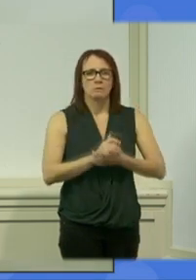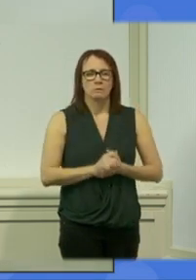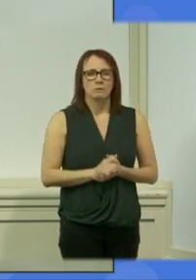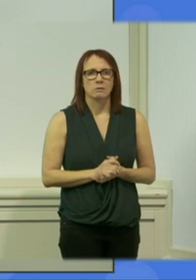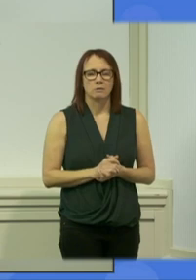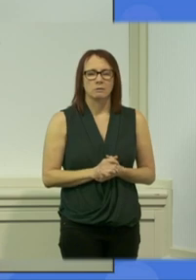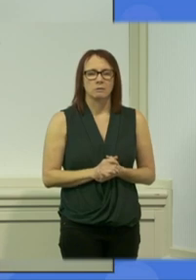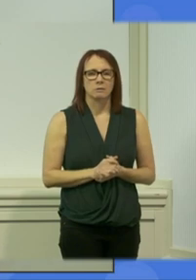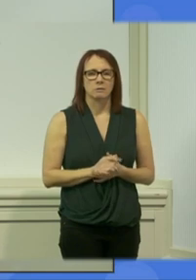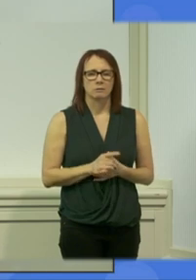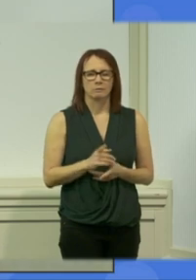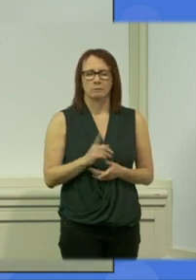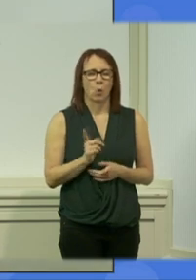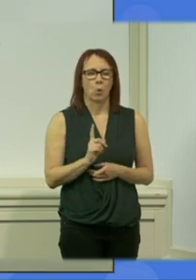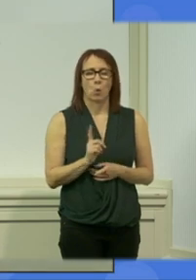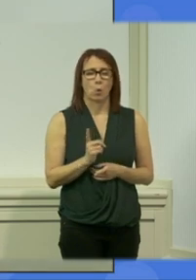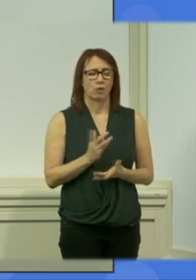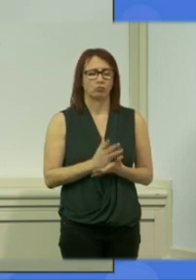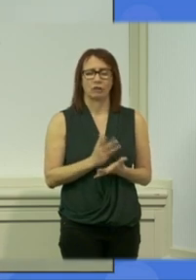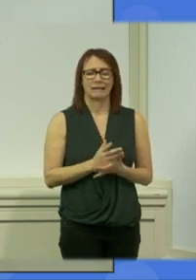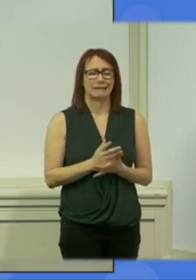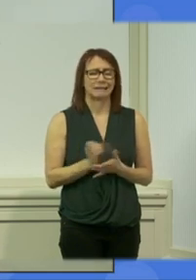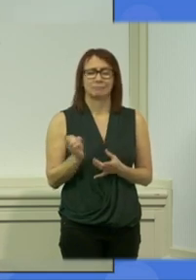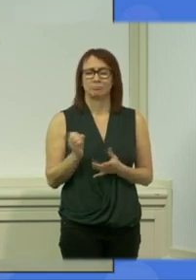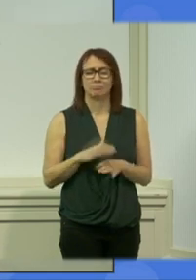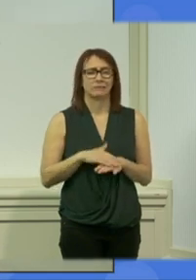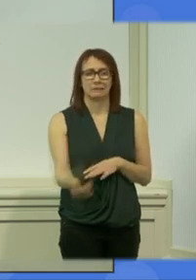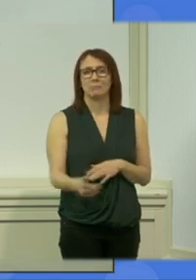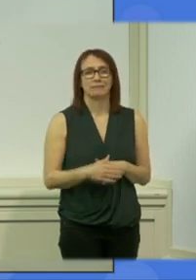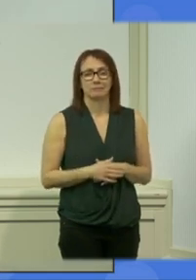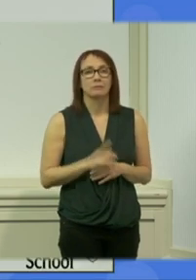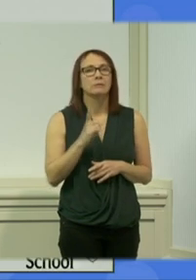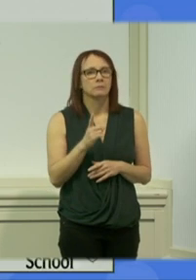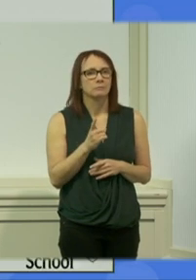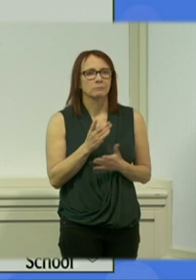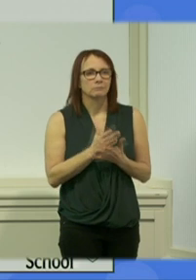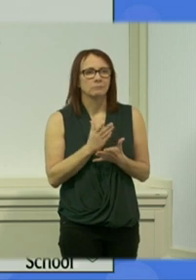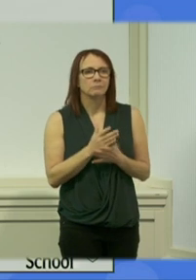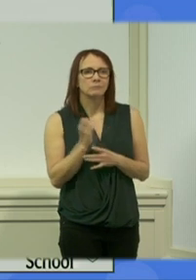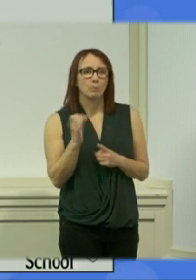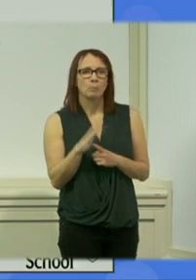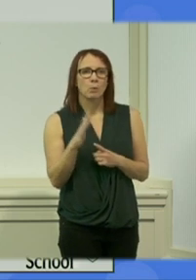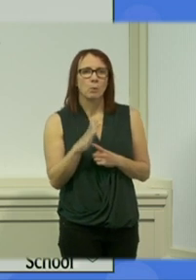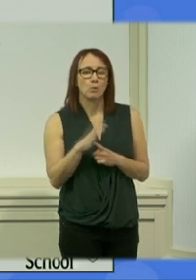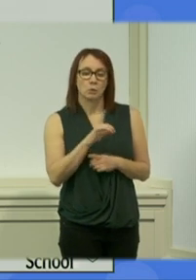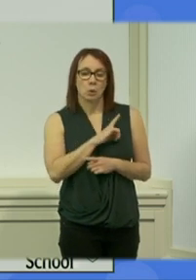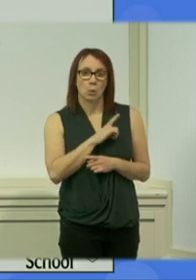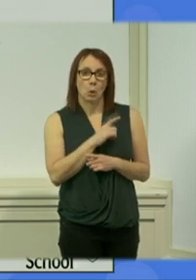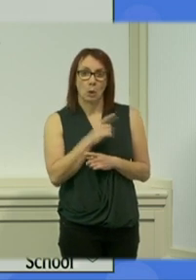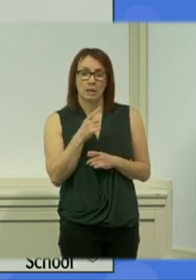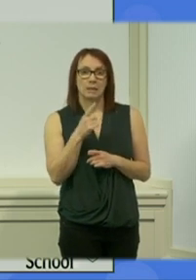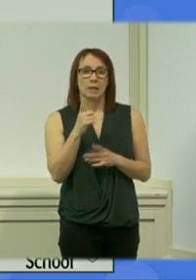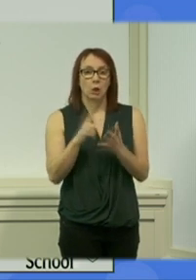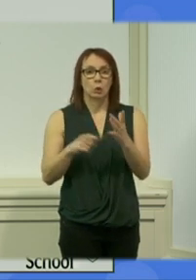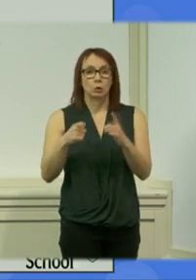with what I've been talking about, and you say, this really doesn't matter to me. But in fact, it does, because cutting the deficit, the